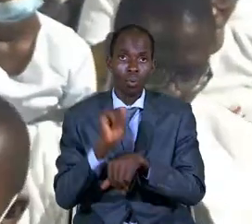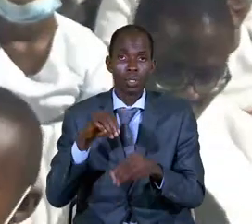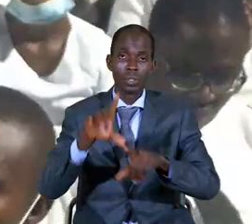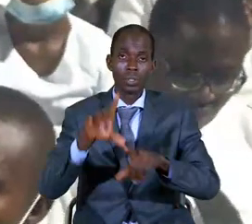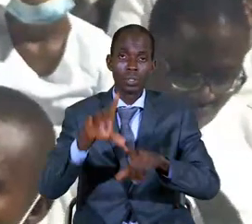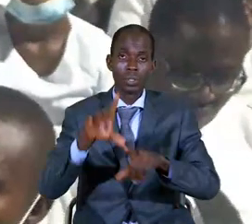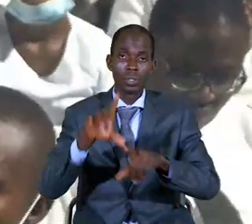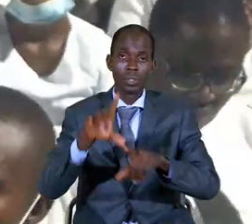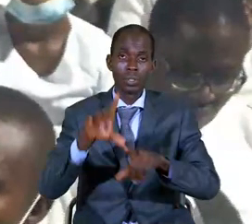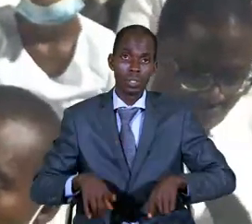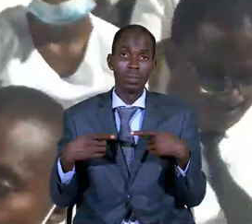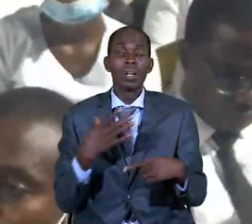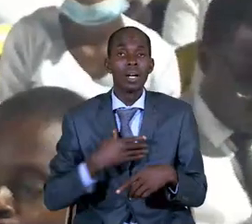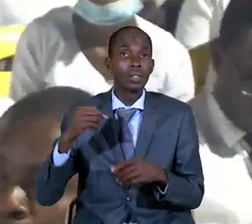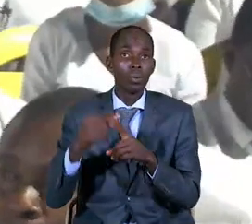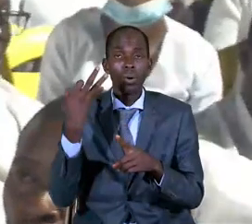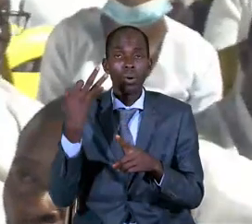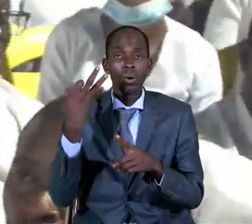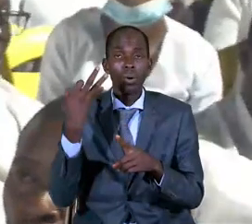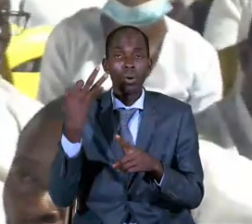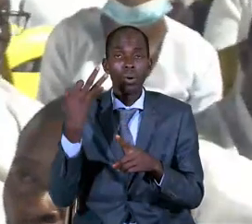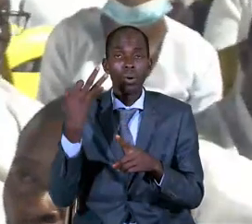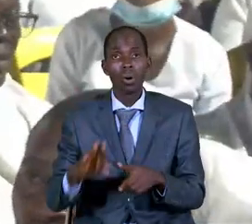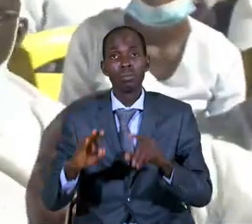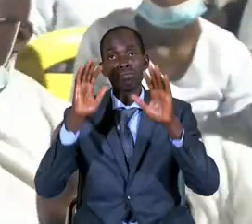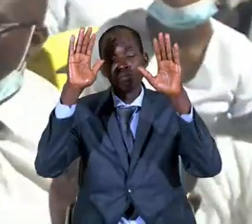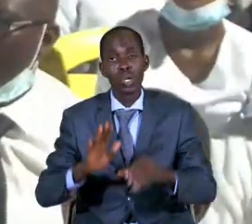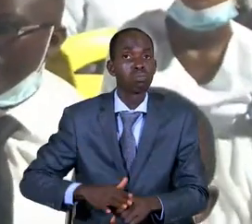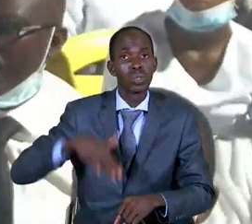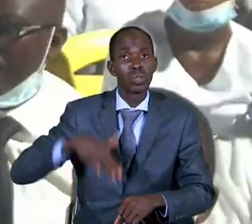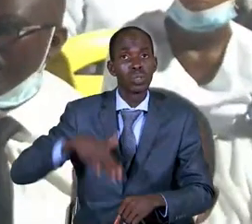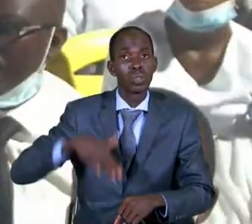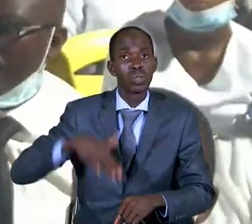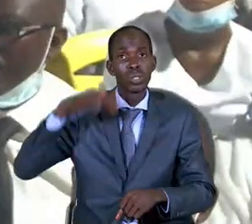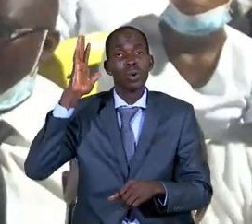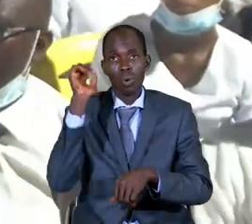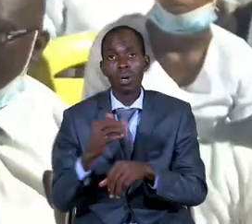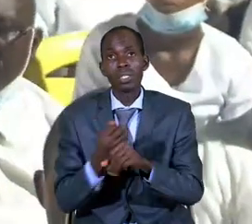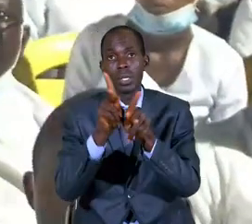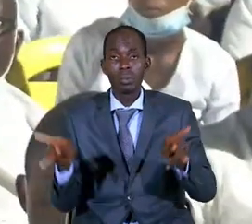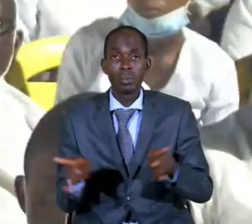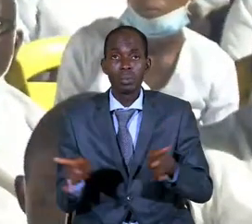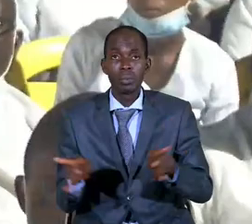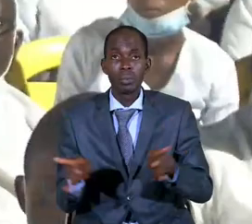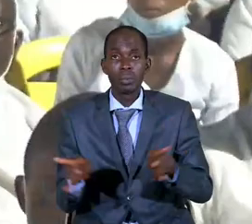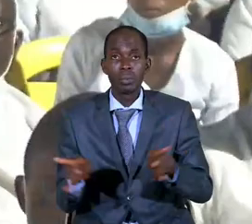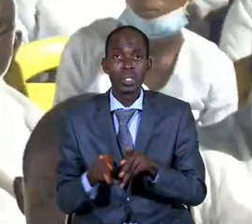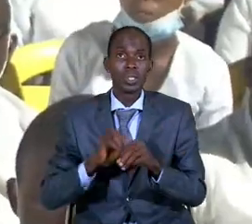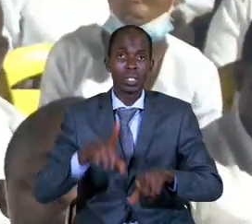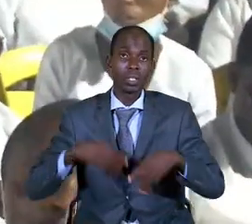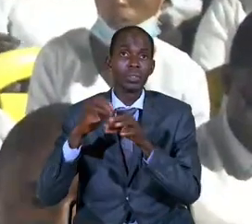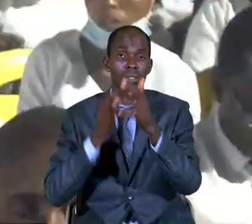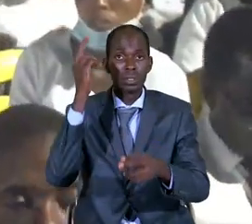effect in your life. And the word of miracle explosion will take place in your life in